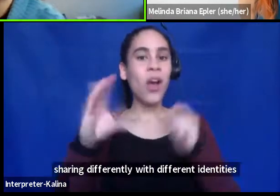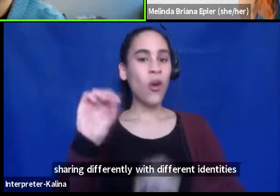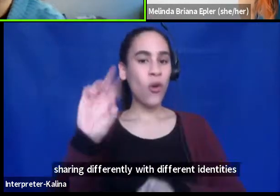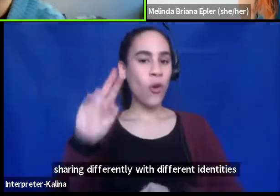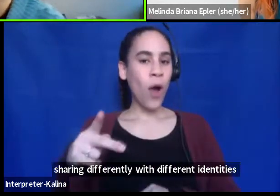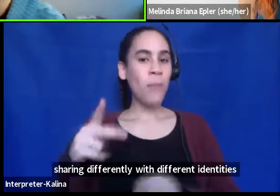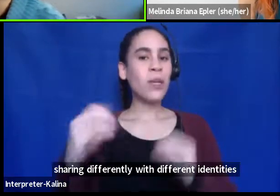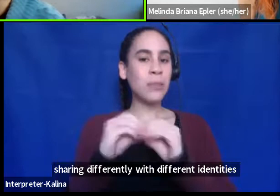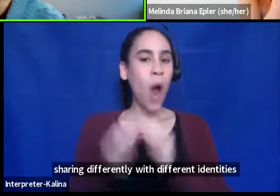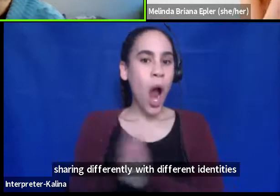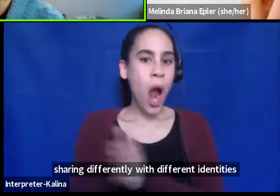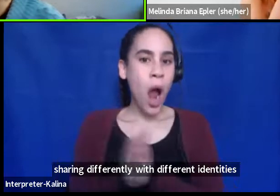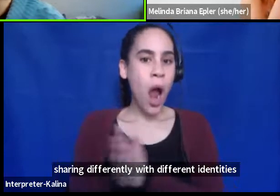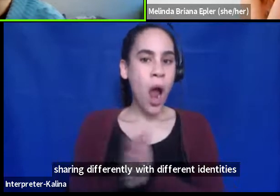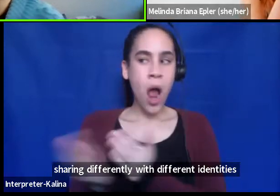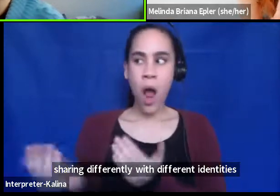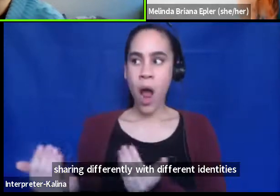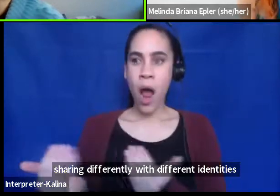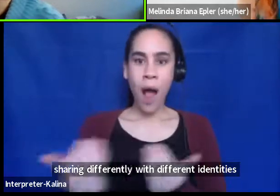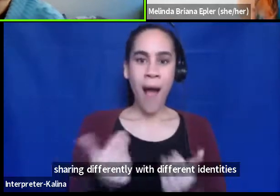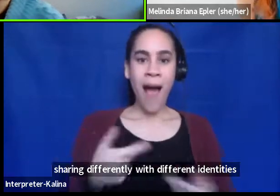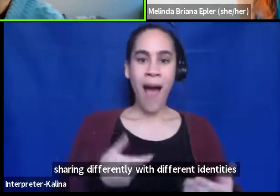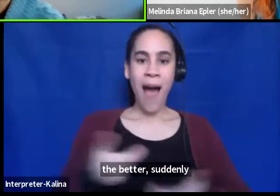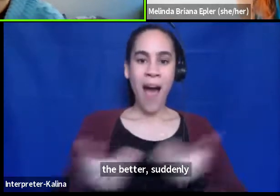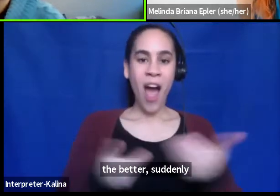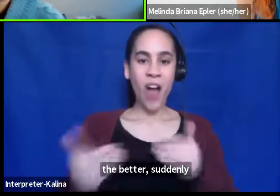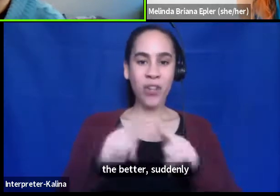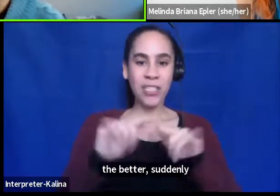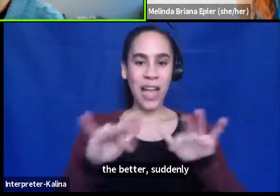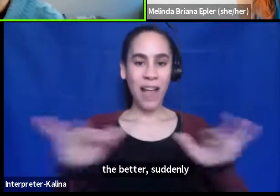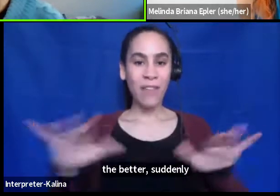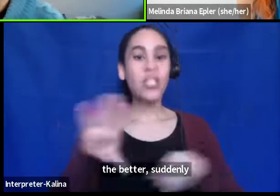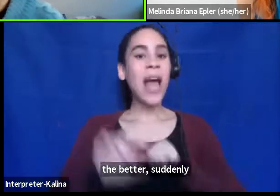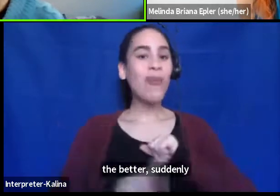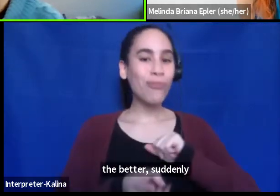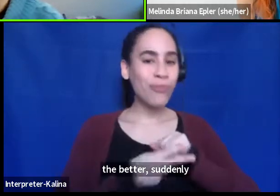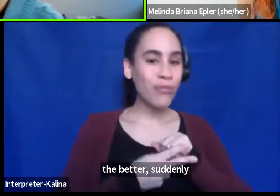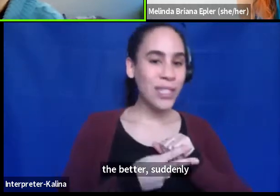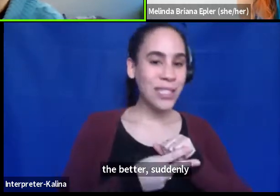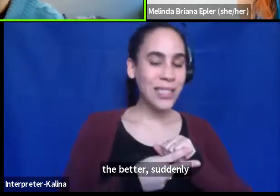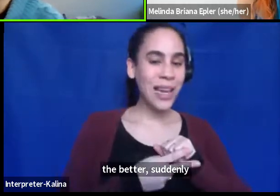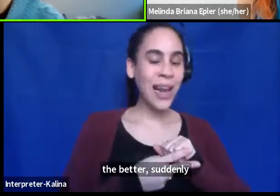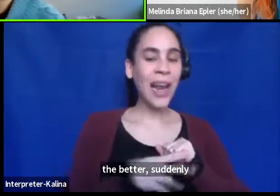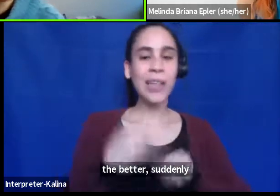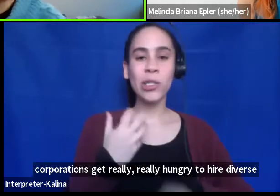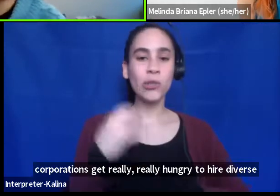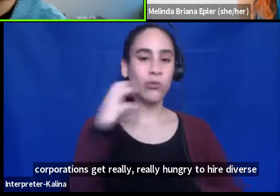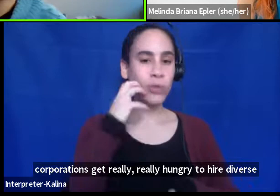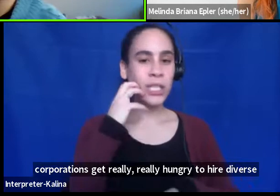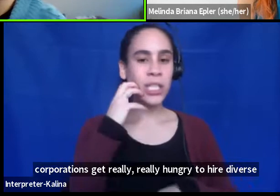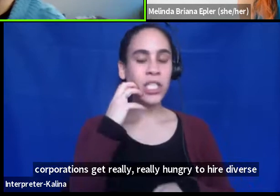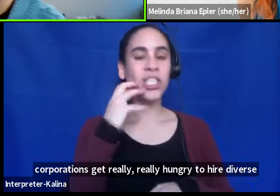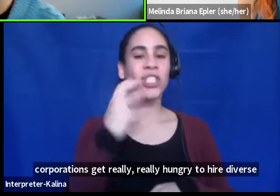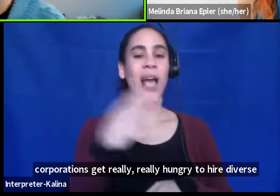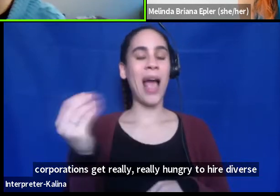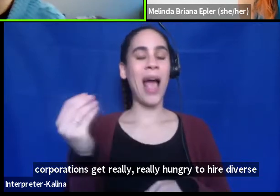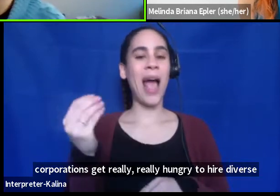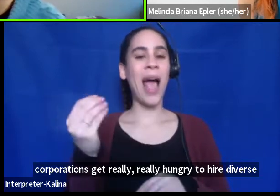to hire diverse candidates and to also retain a very rich and